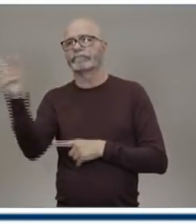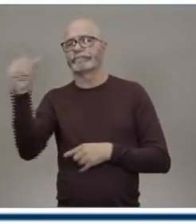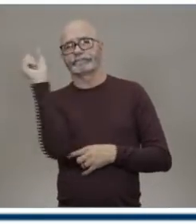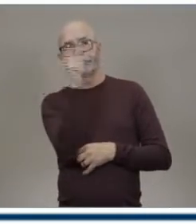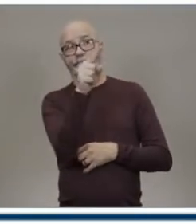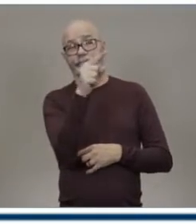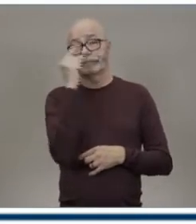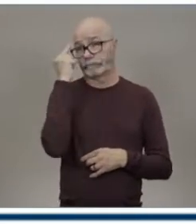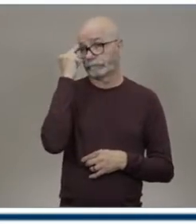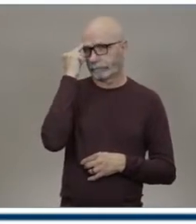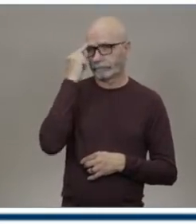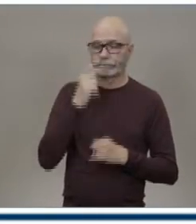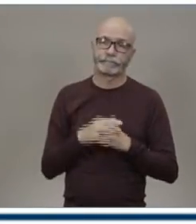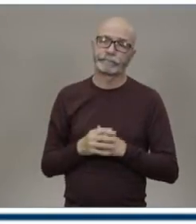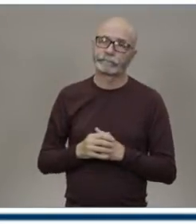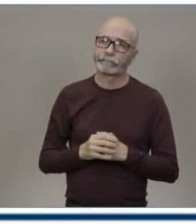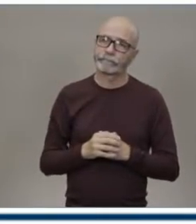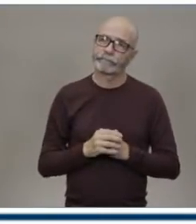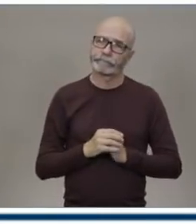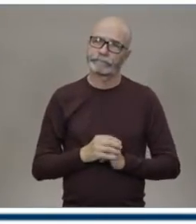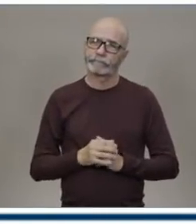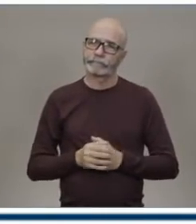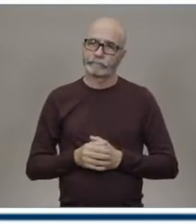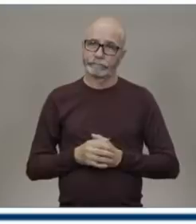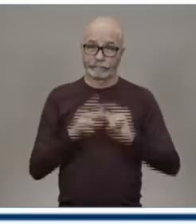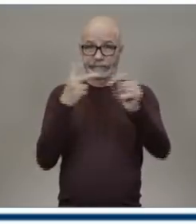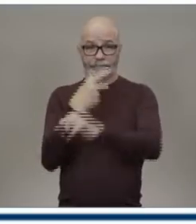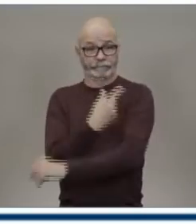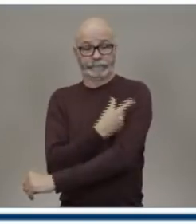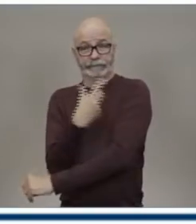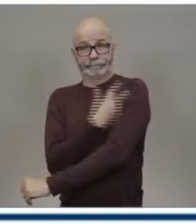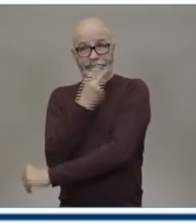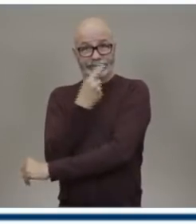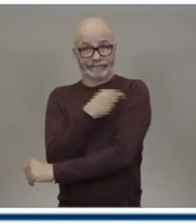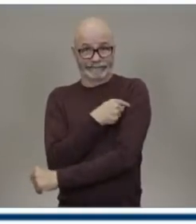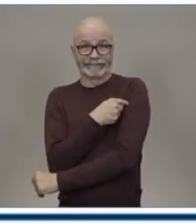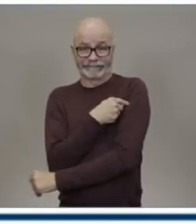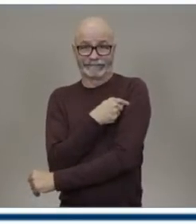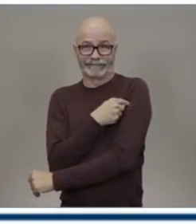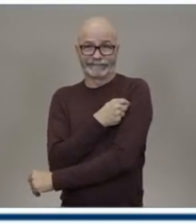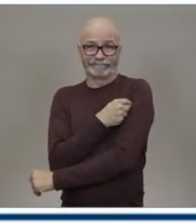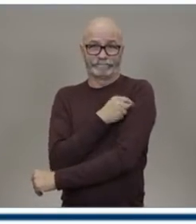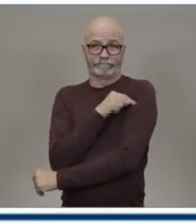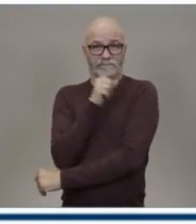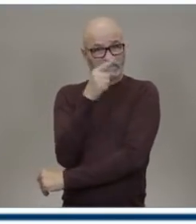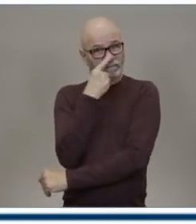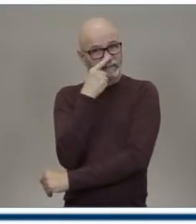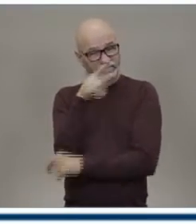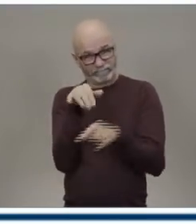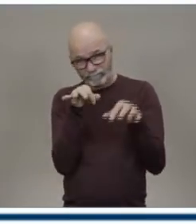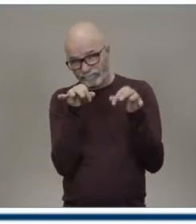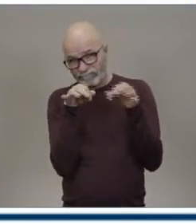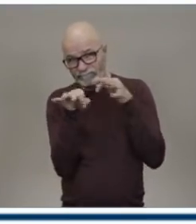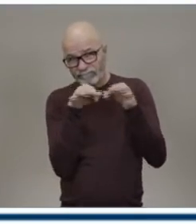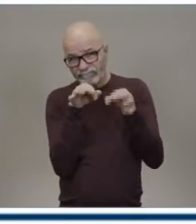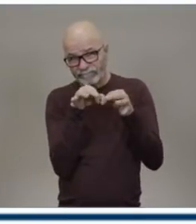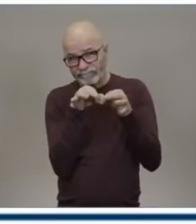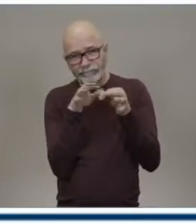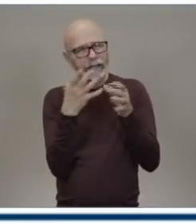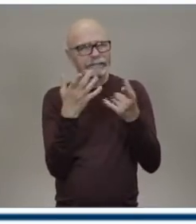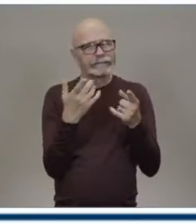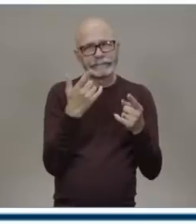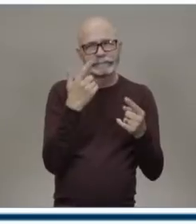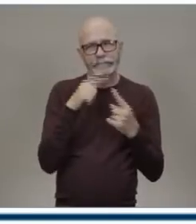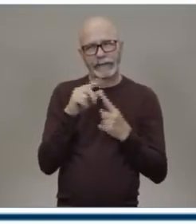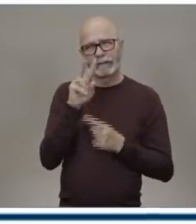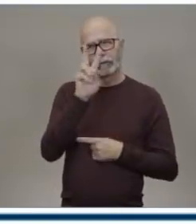Thanks. And just following up on the vaccine, I'm just wondering if you can give a little bit more update. I know you said that 2,200 Nova